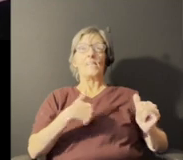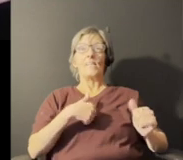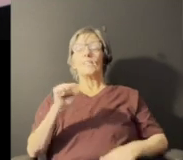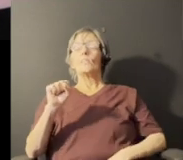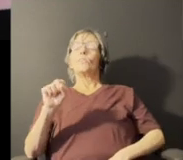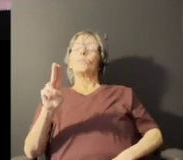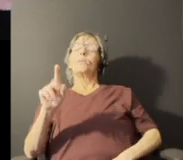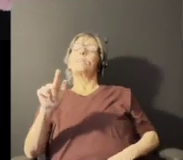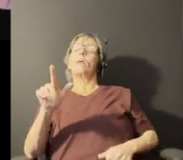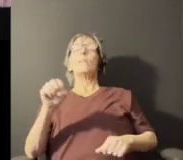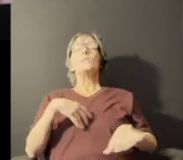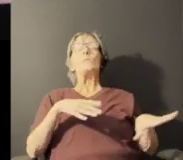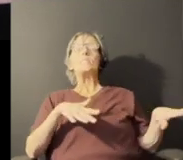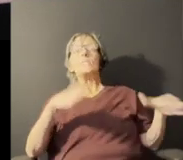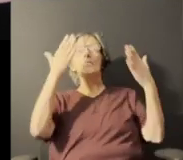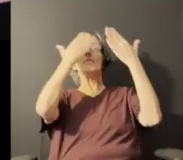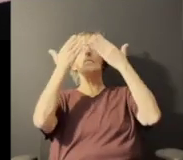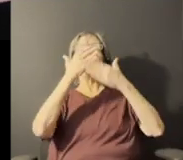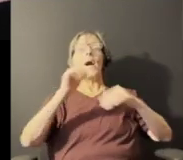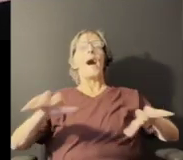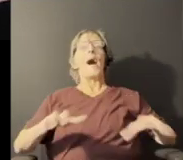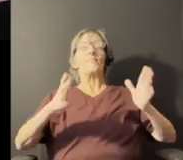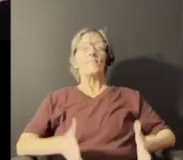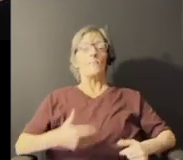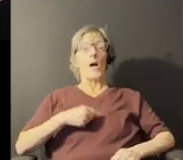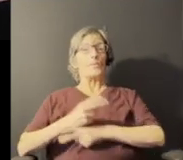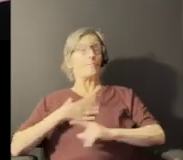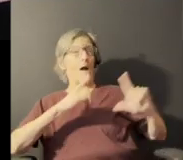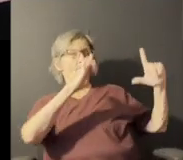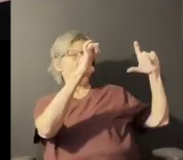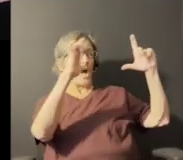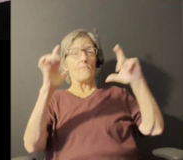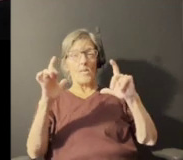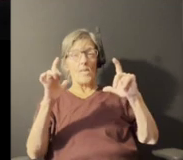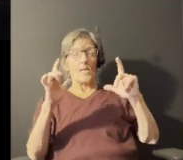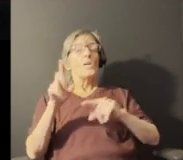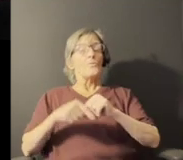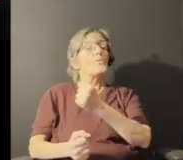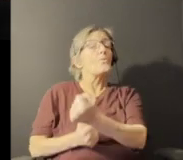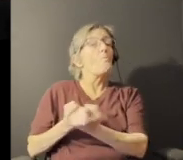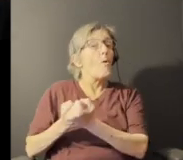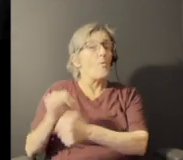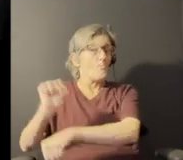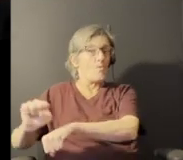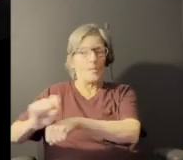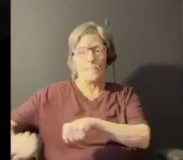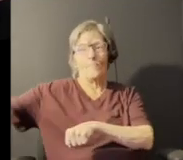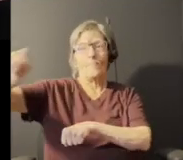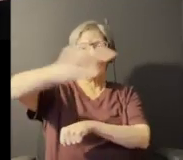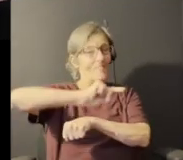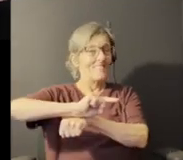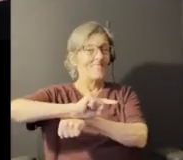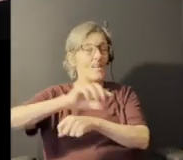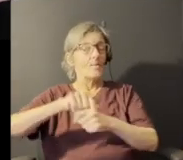a subtle activist in that I use my photography to support work that is